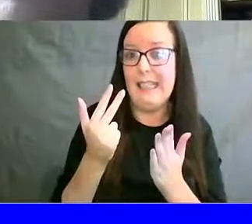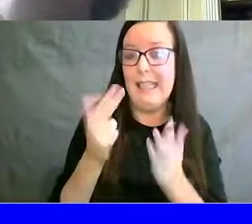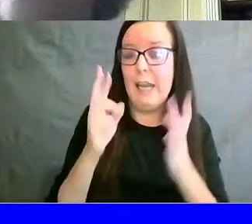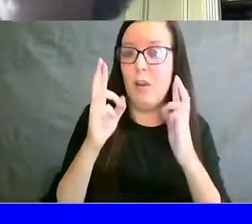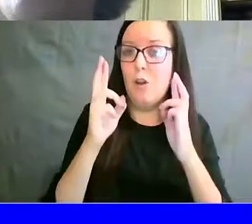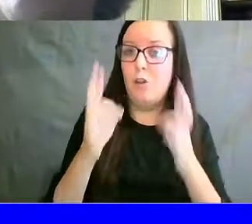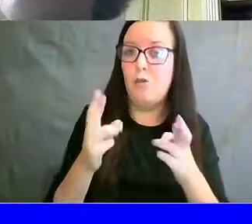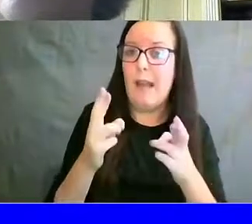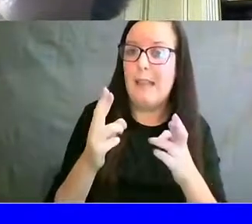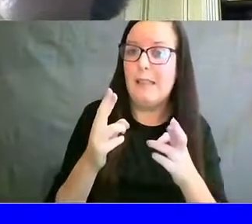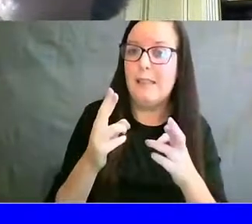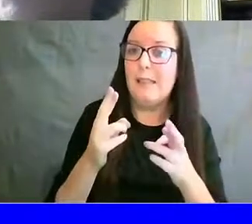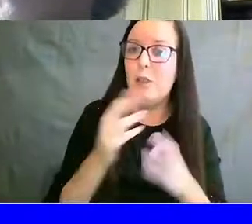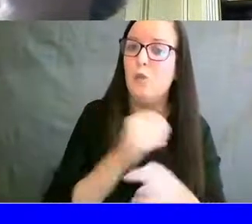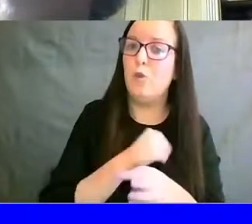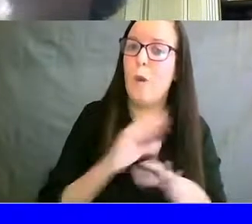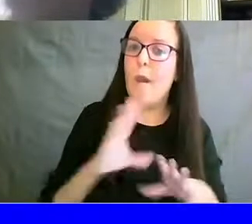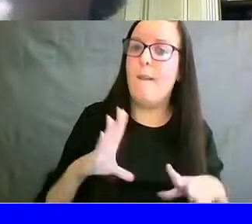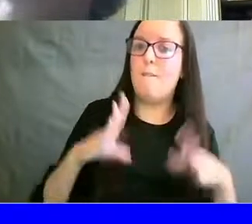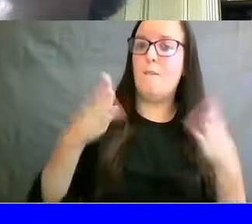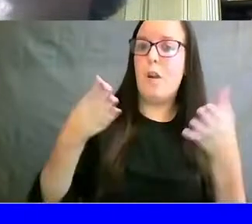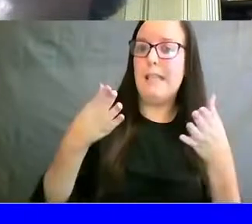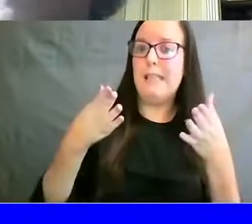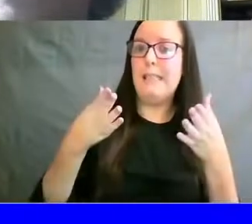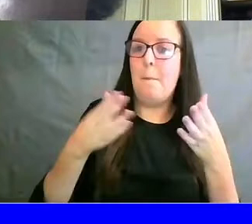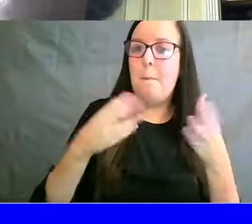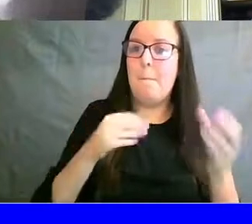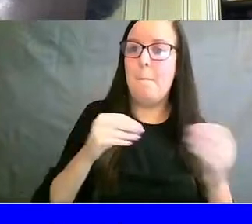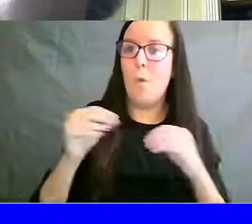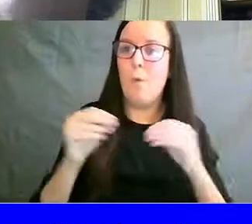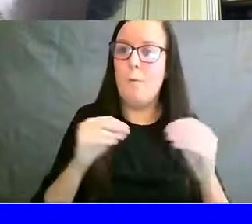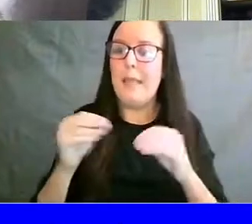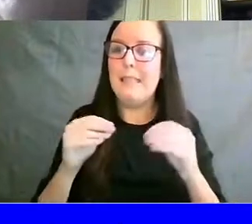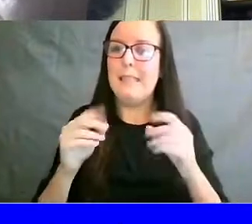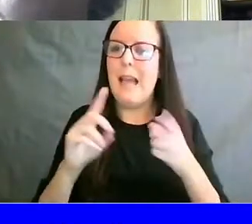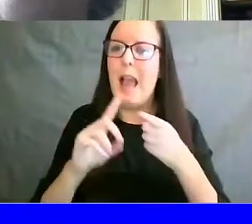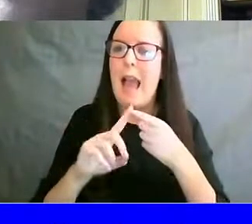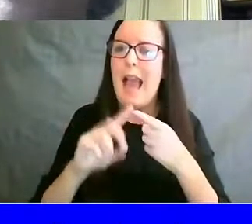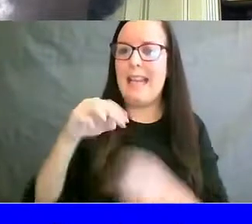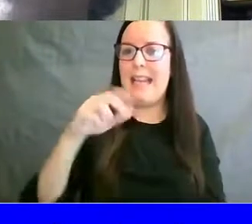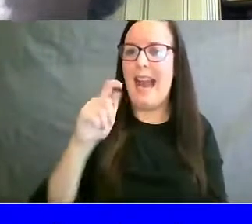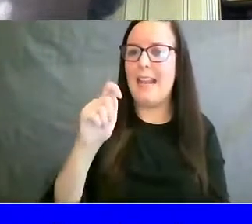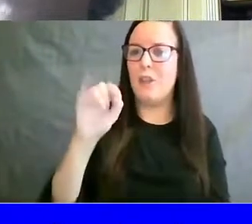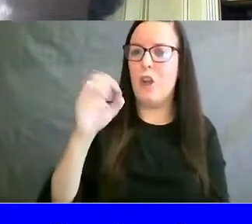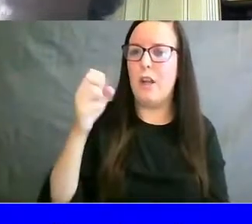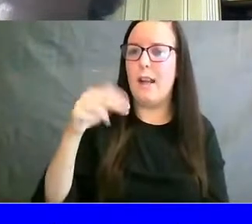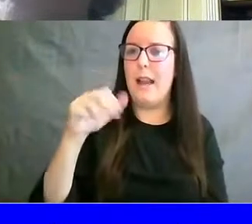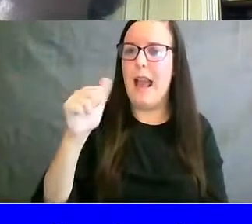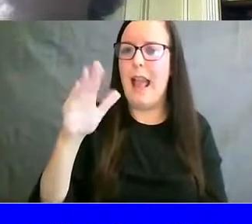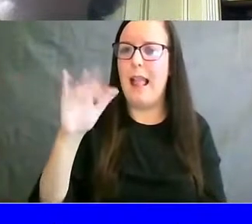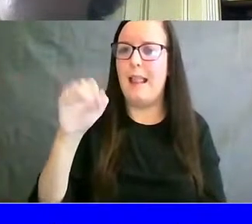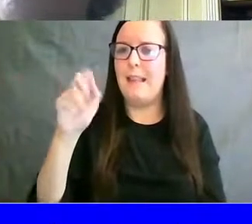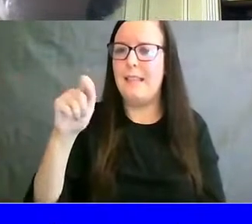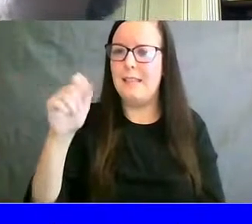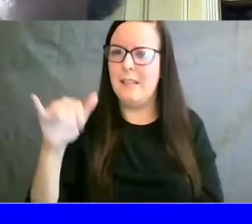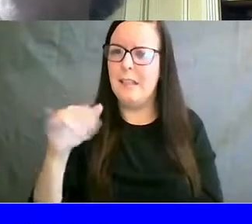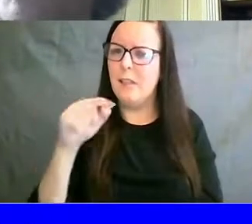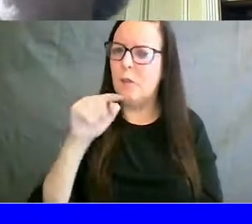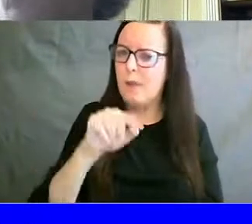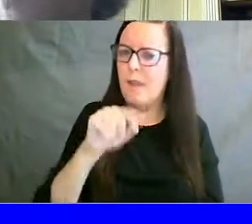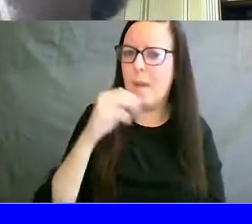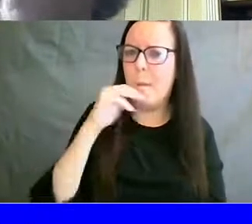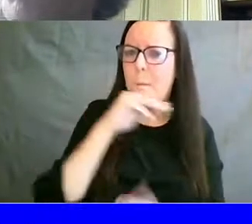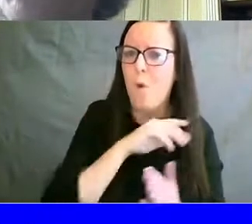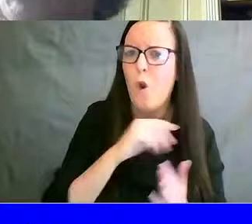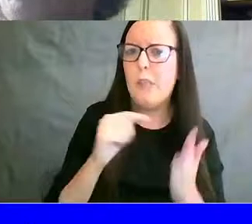nationality, freedom to choose a person's place of residence. This has become a very increasingly safeguarding issue, particularly for older